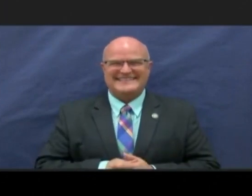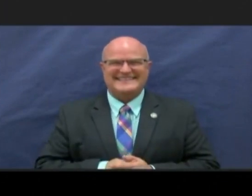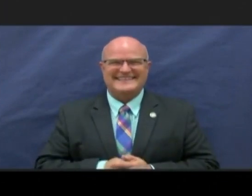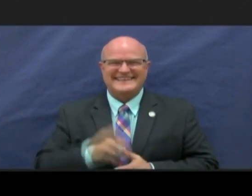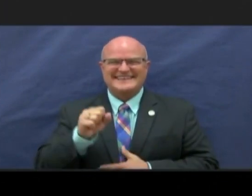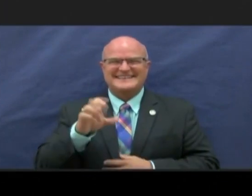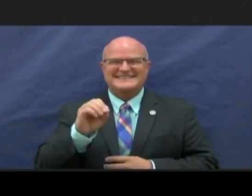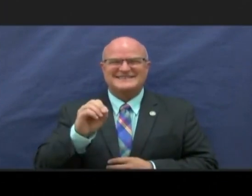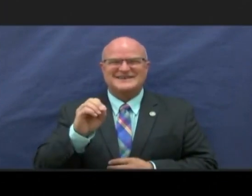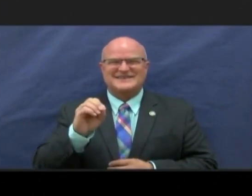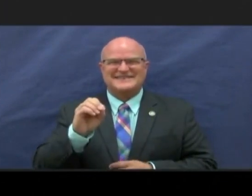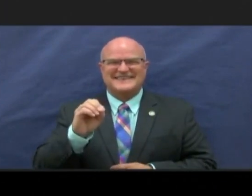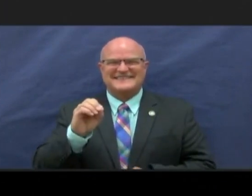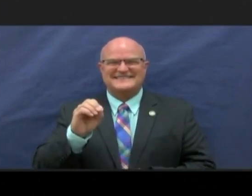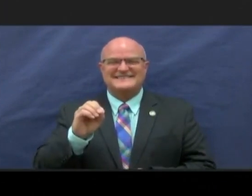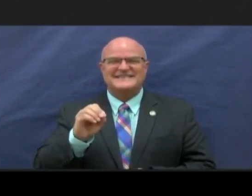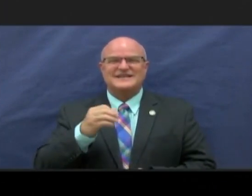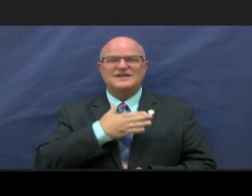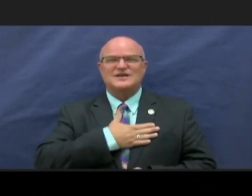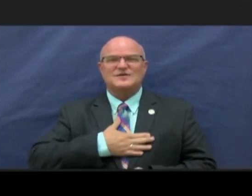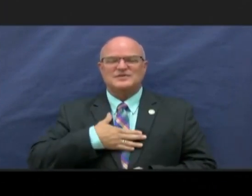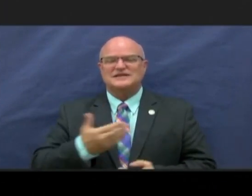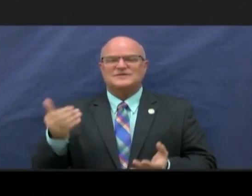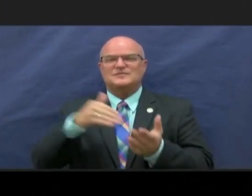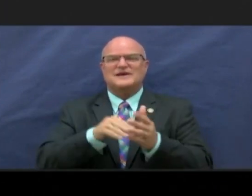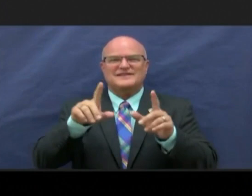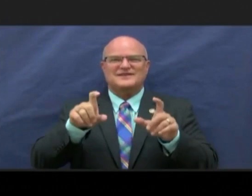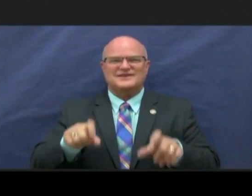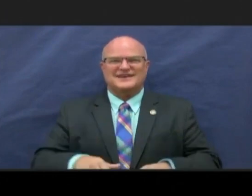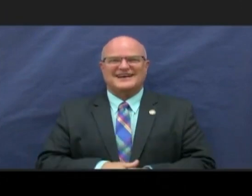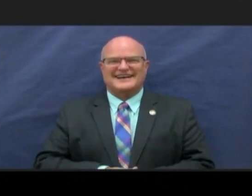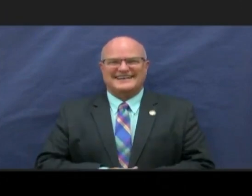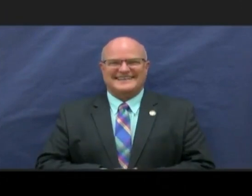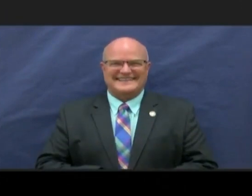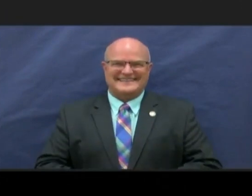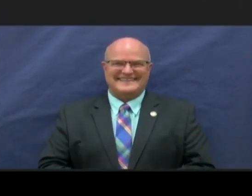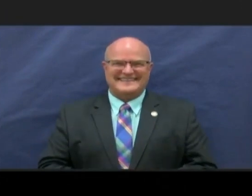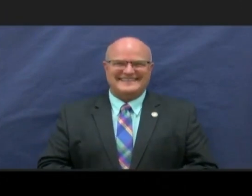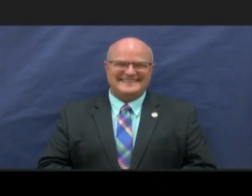So could you please repeat the question?